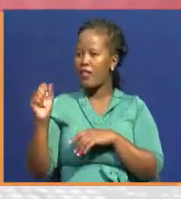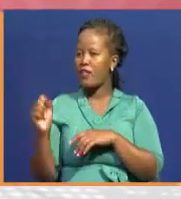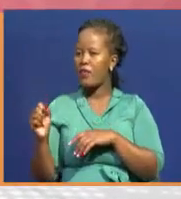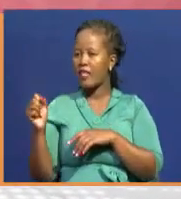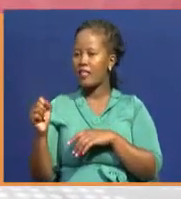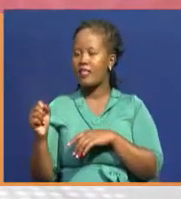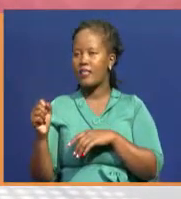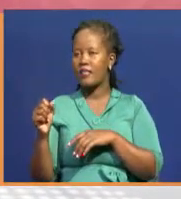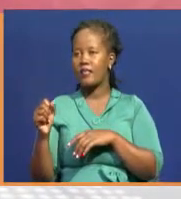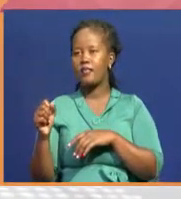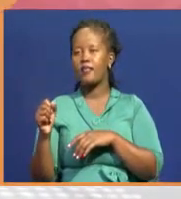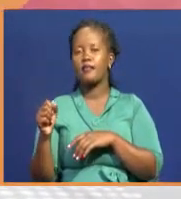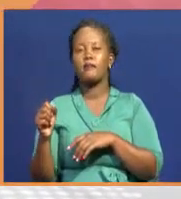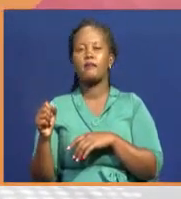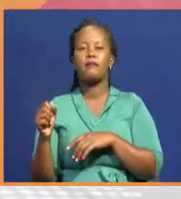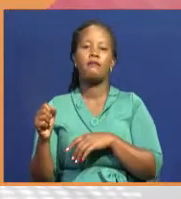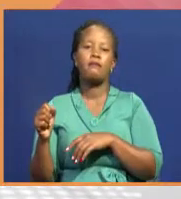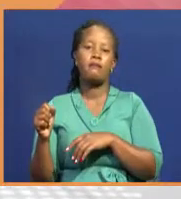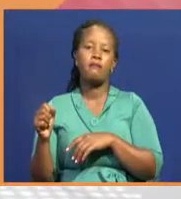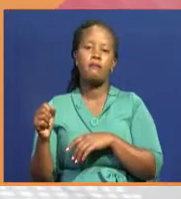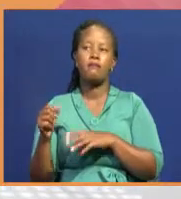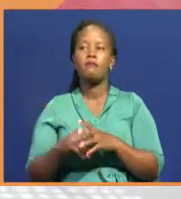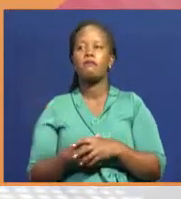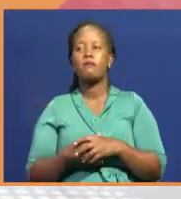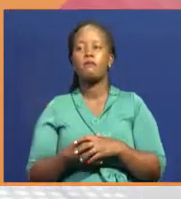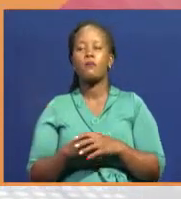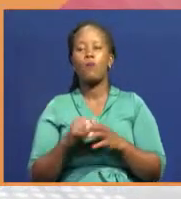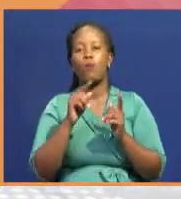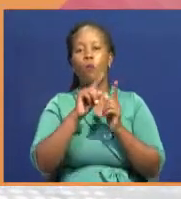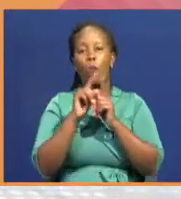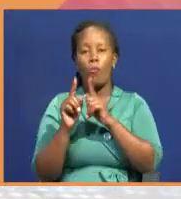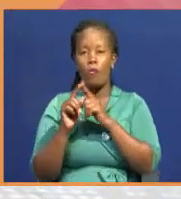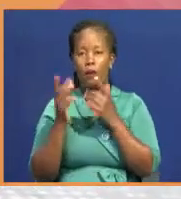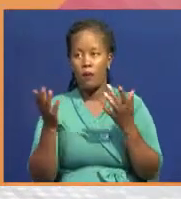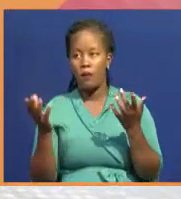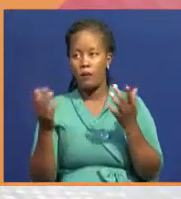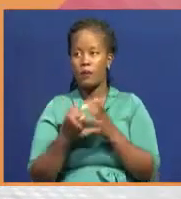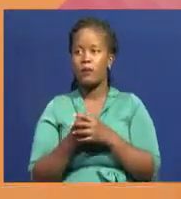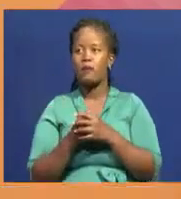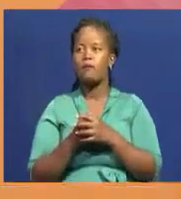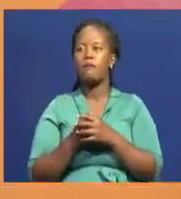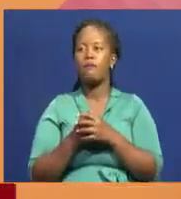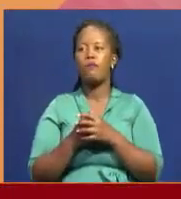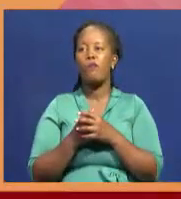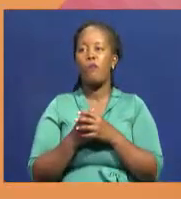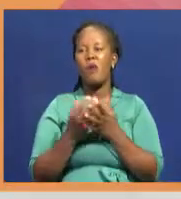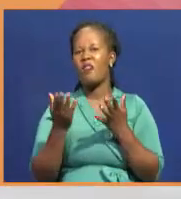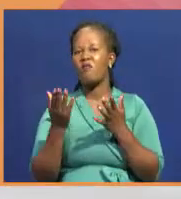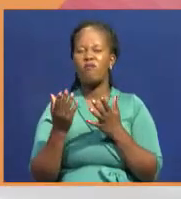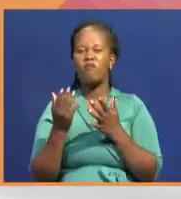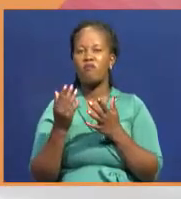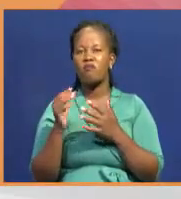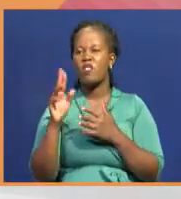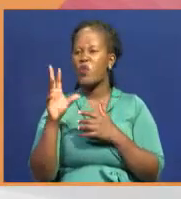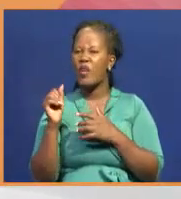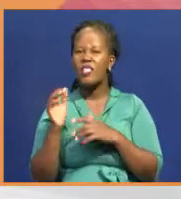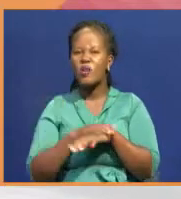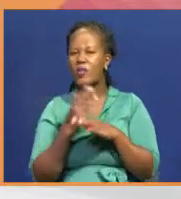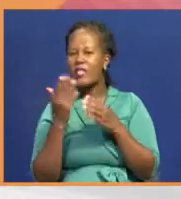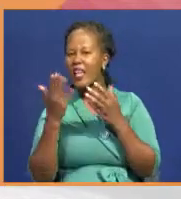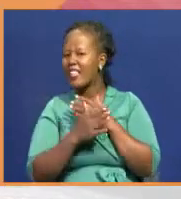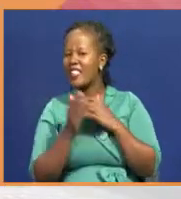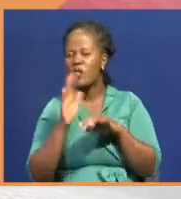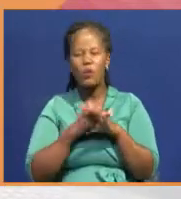in LA, is joining us live. And if you can hear me, I think it's good night or good morning in